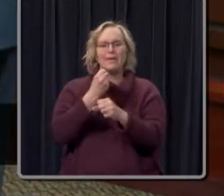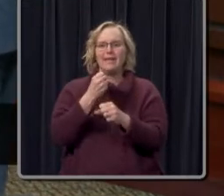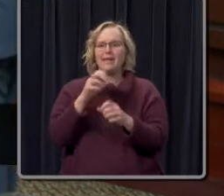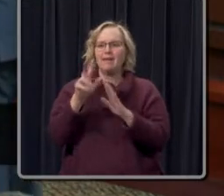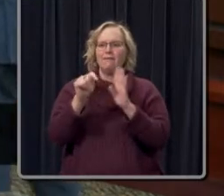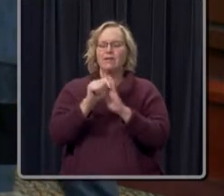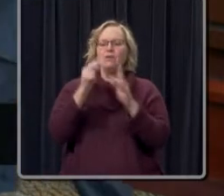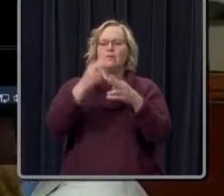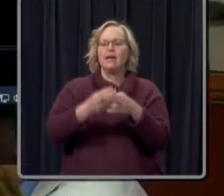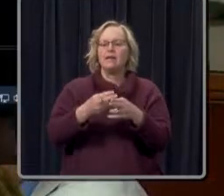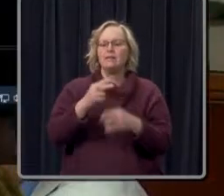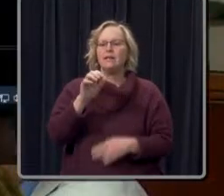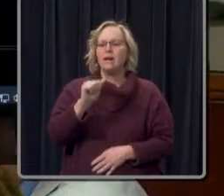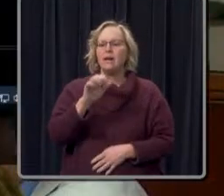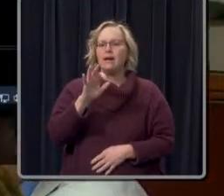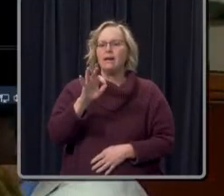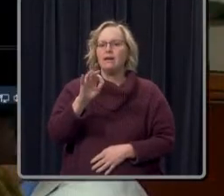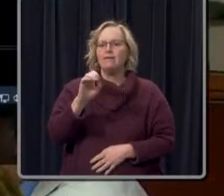Affection.